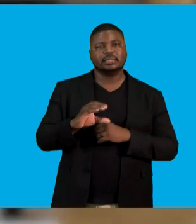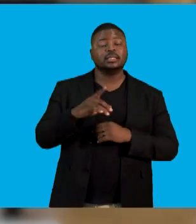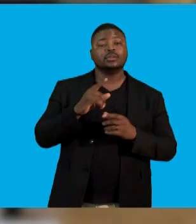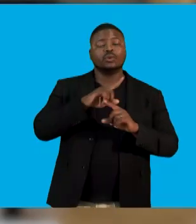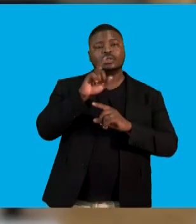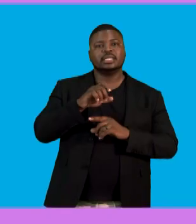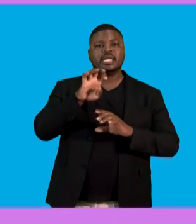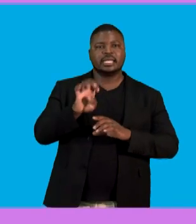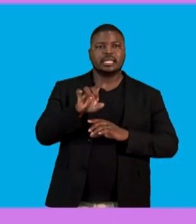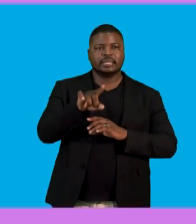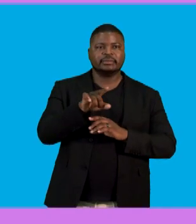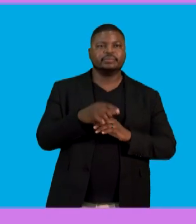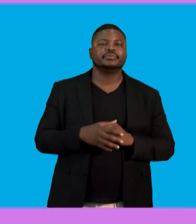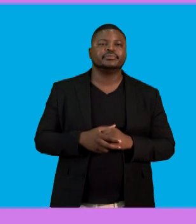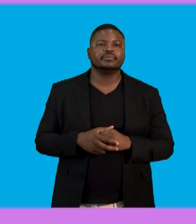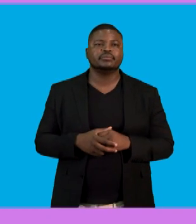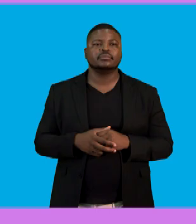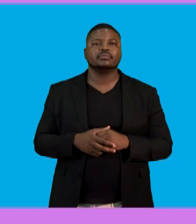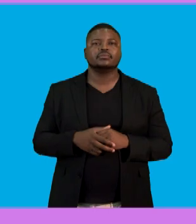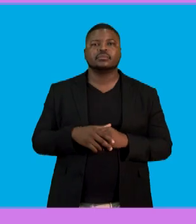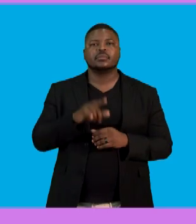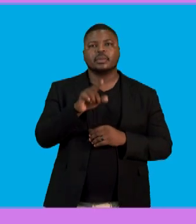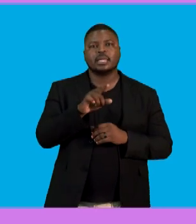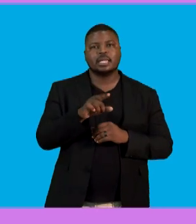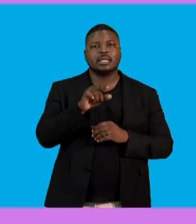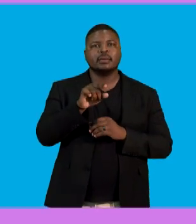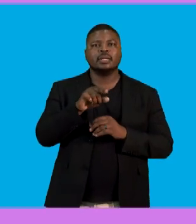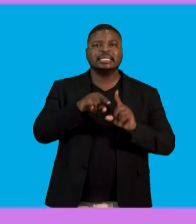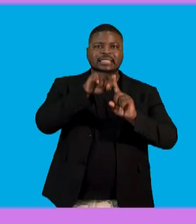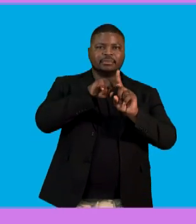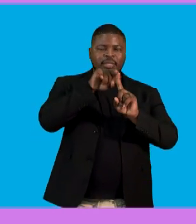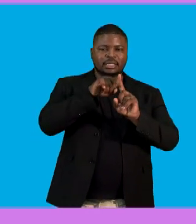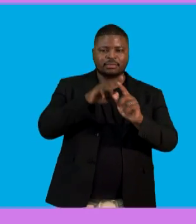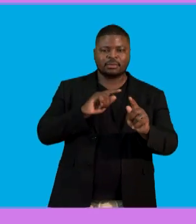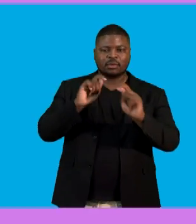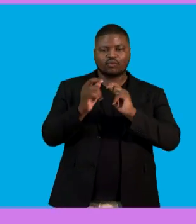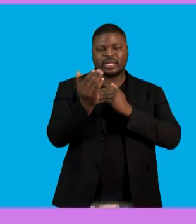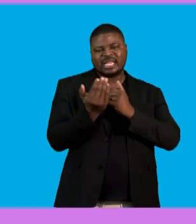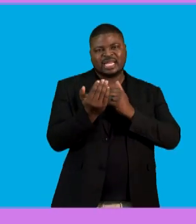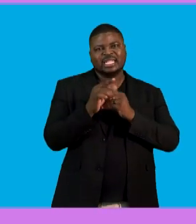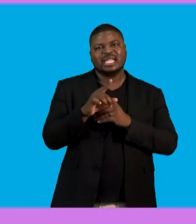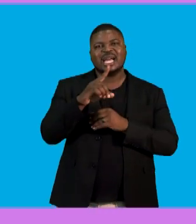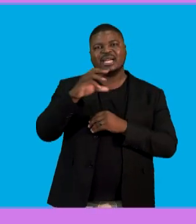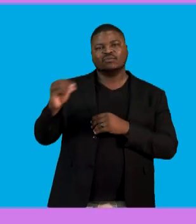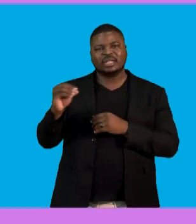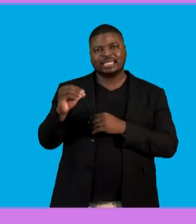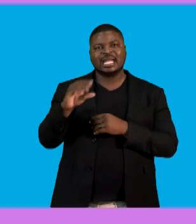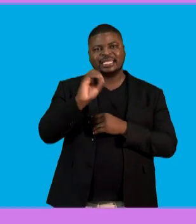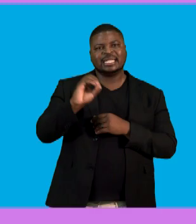Question E says, round off the temperature to the nearest 100 degrees. To the nearest 100 degrees. What is our temperature?